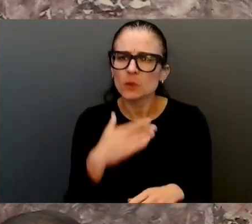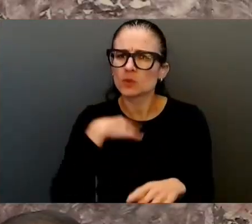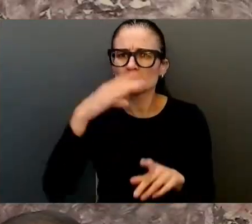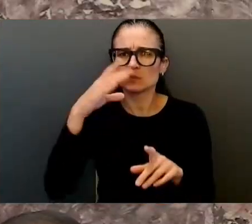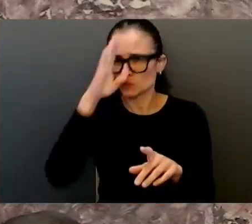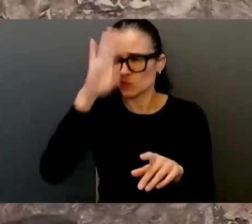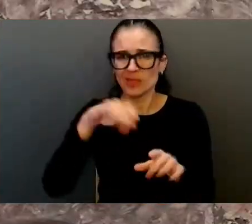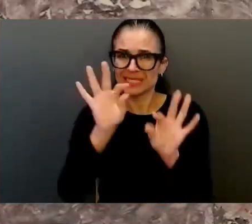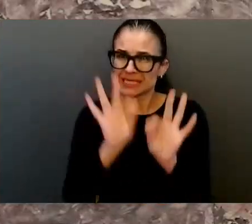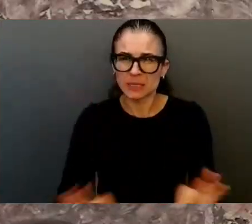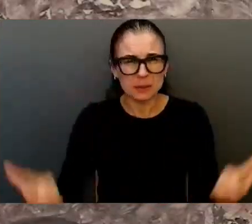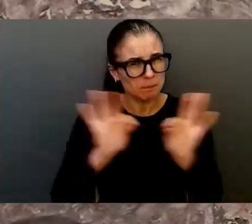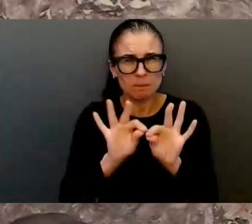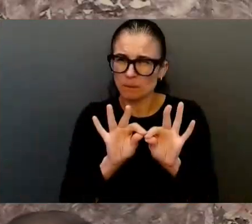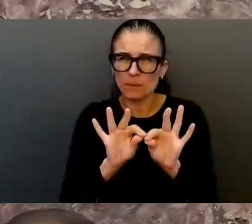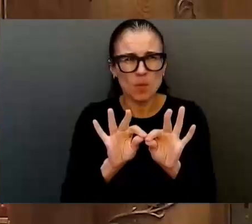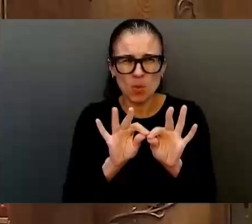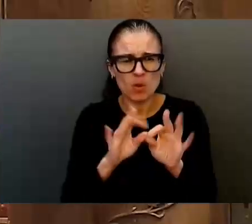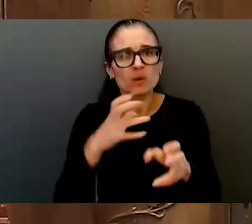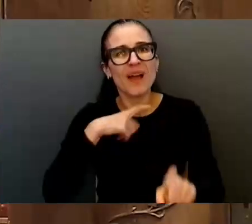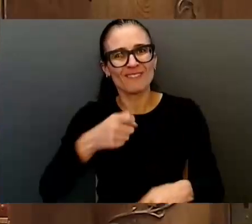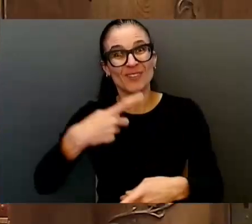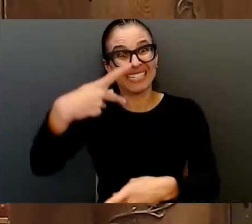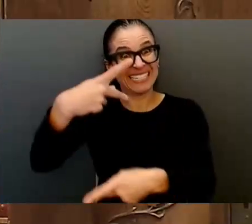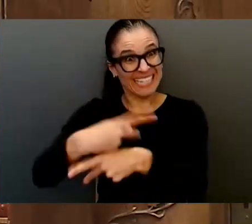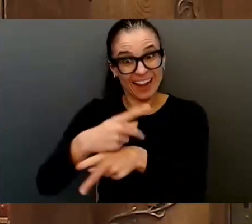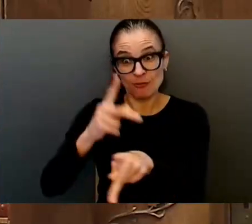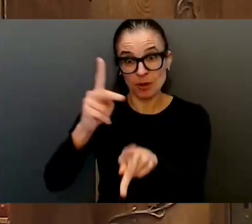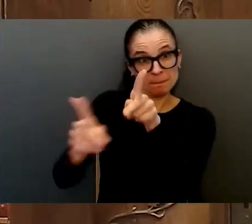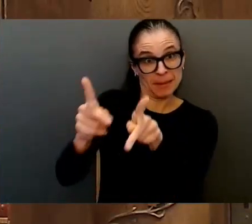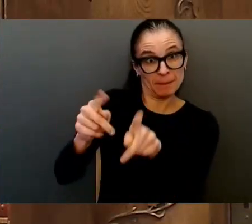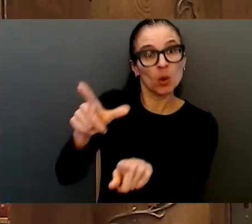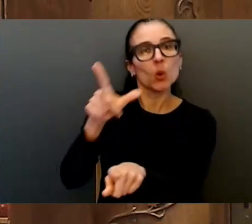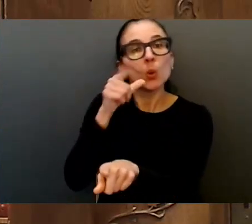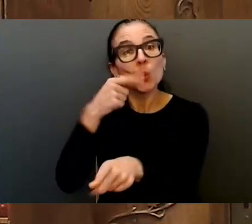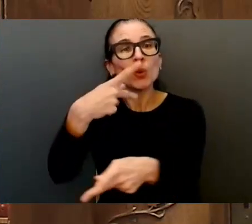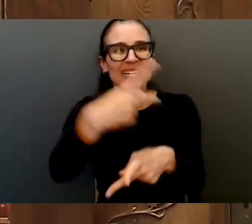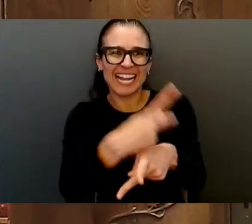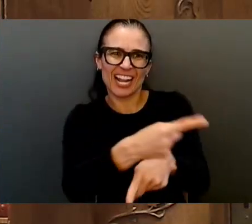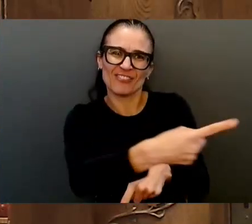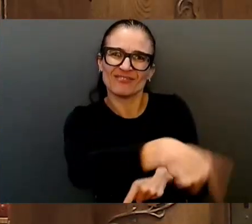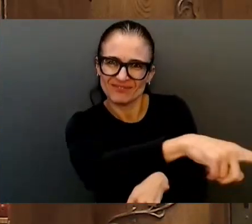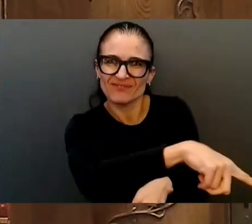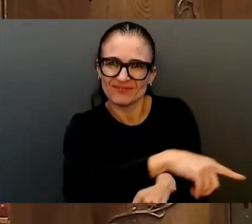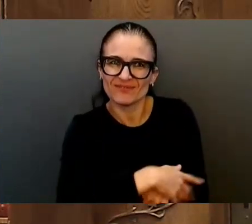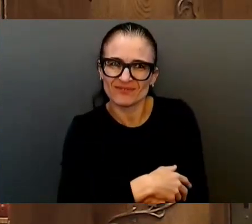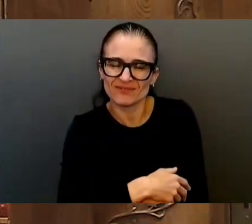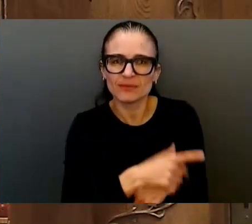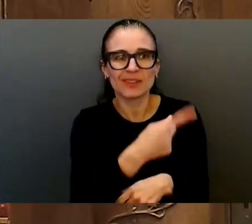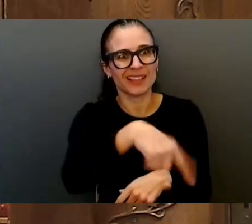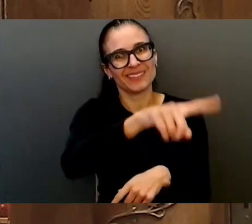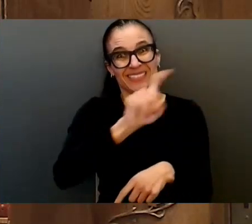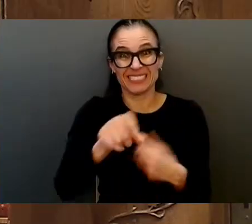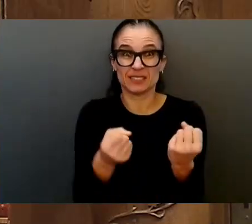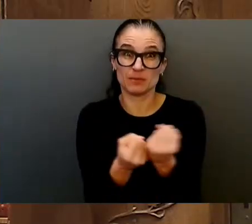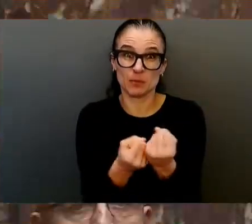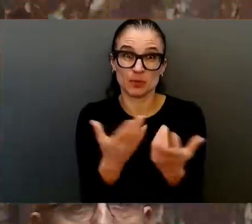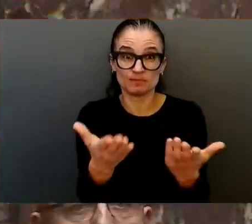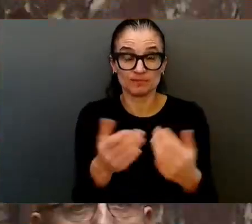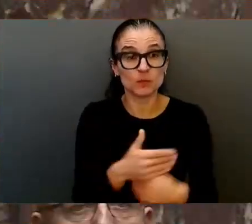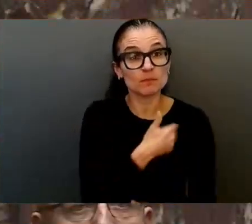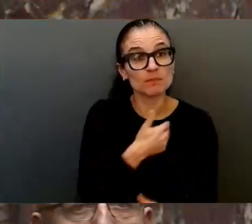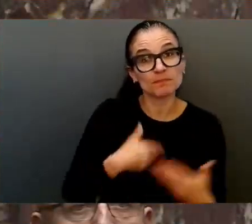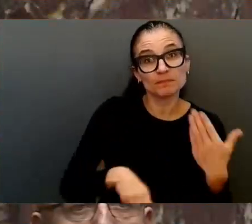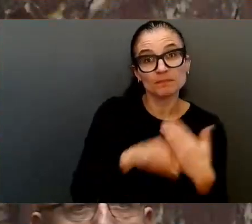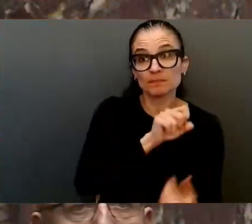the most. Thank you. Member supplemental. Thank you, Mr. Speaker. Healthcare isn't the